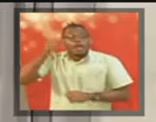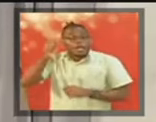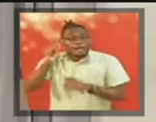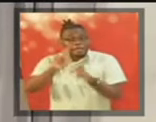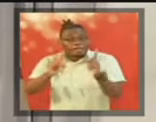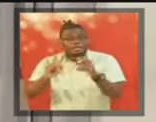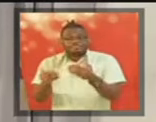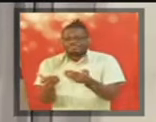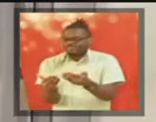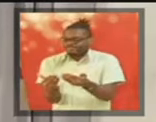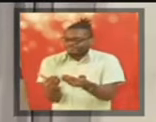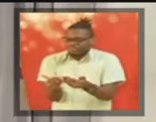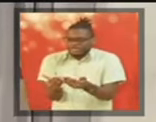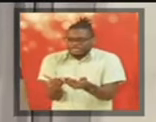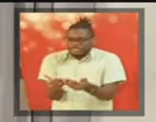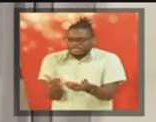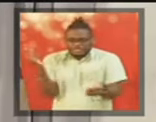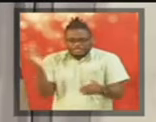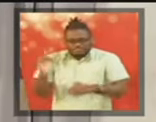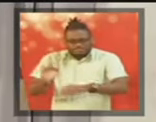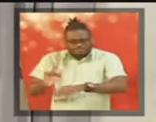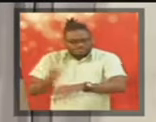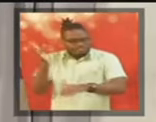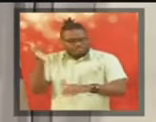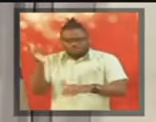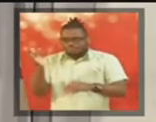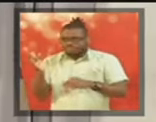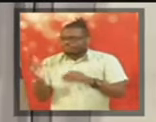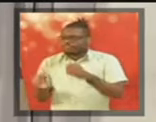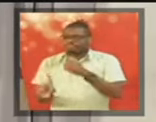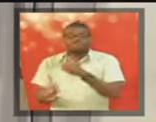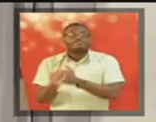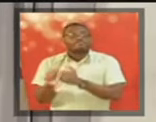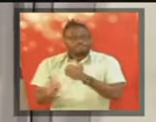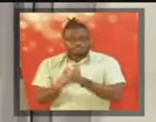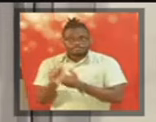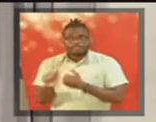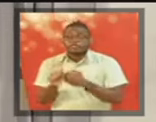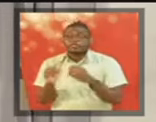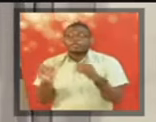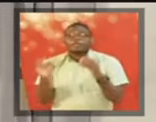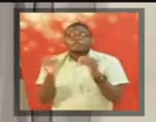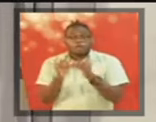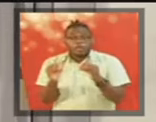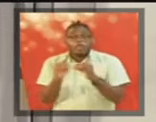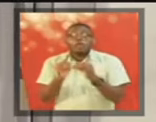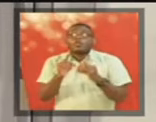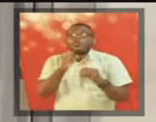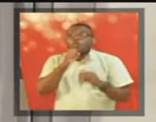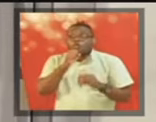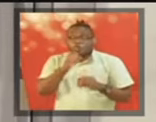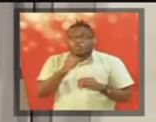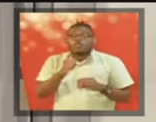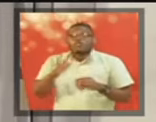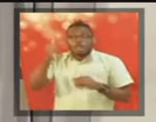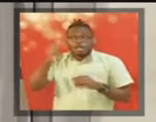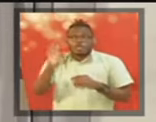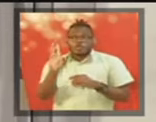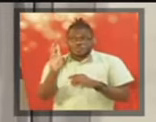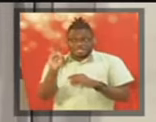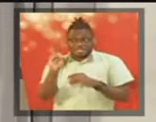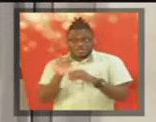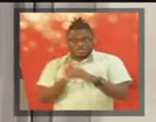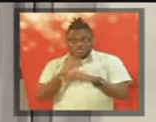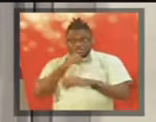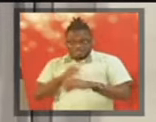is usually more severe as you go, especially above 60. And we have found that in Trinidad as well. So, Mr. Bihari, hope